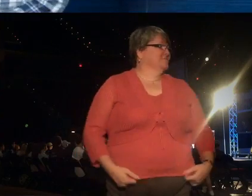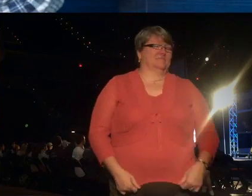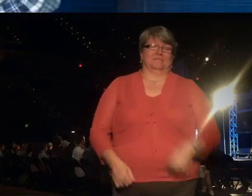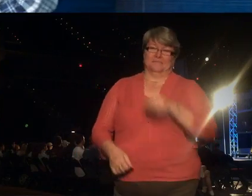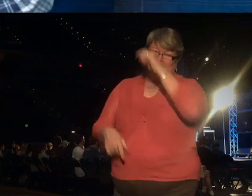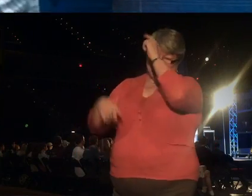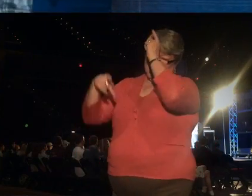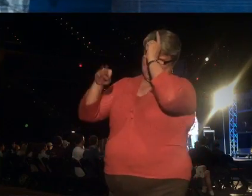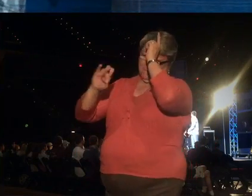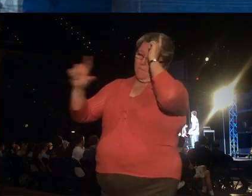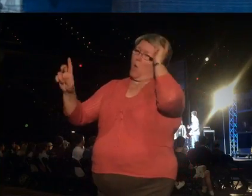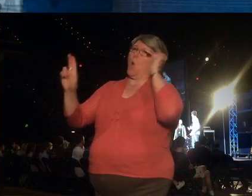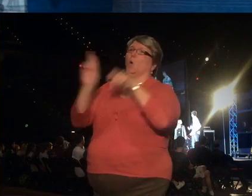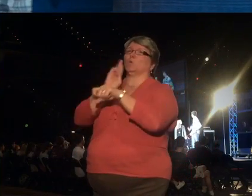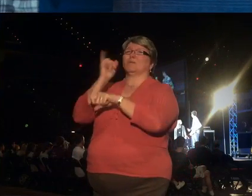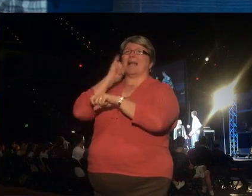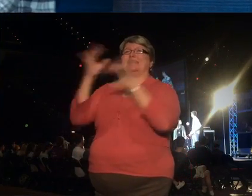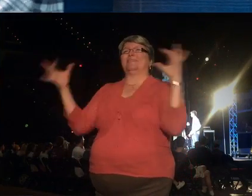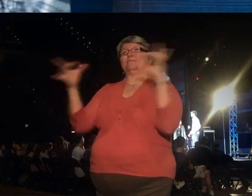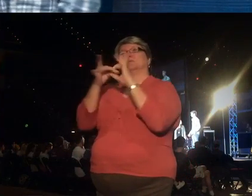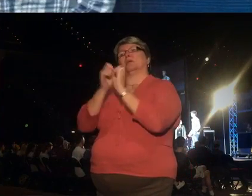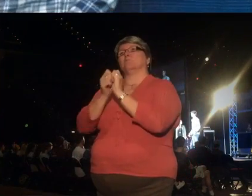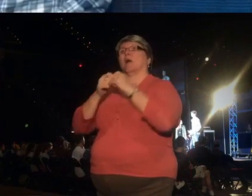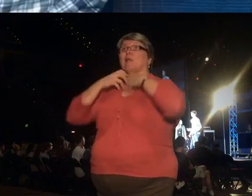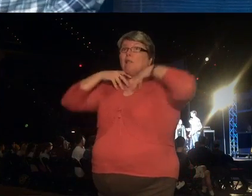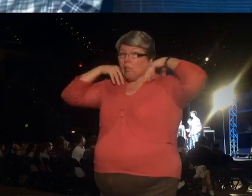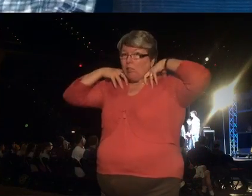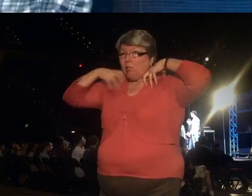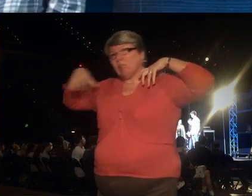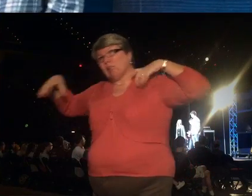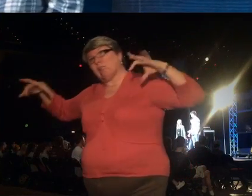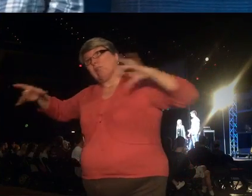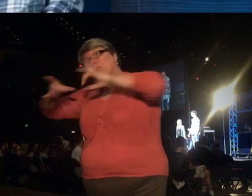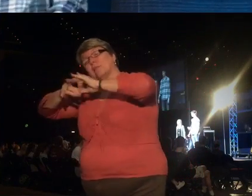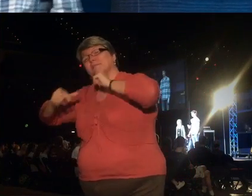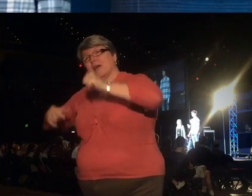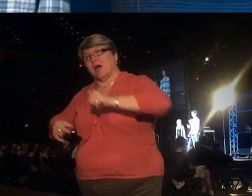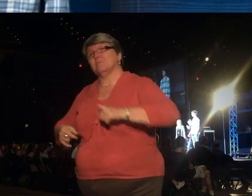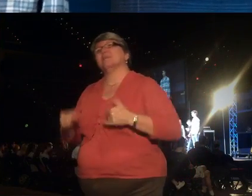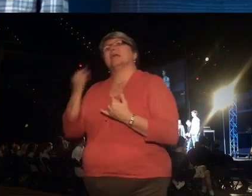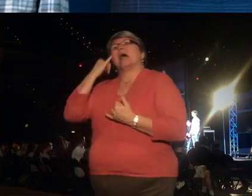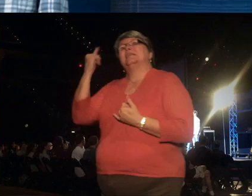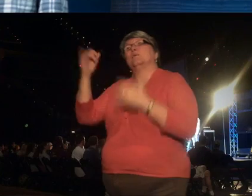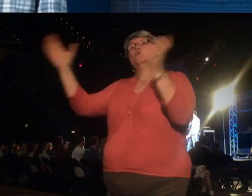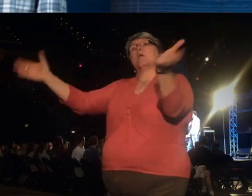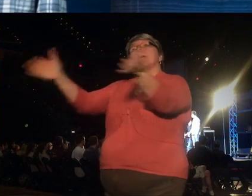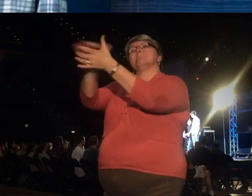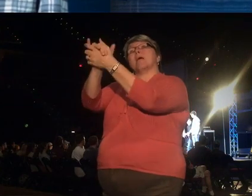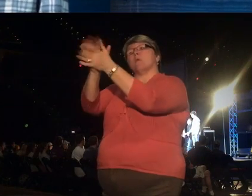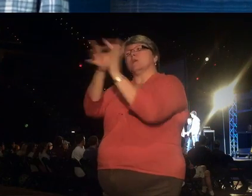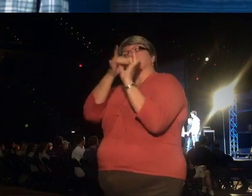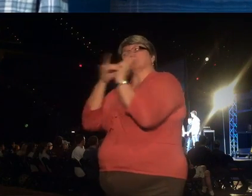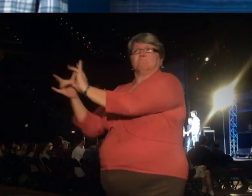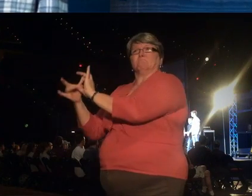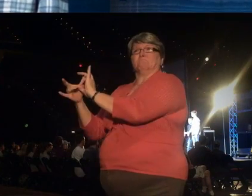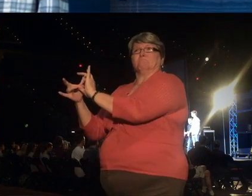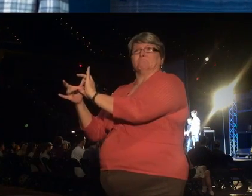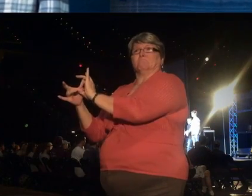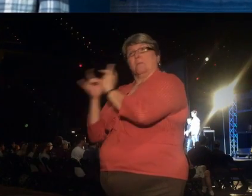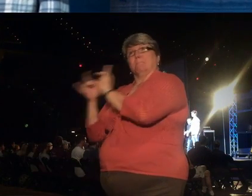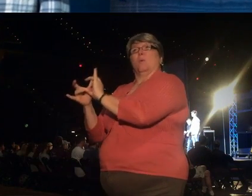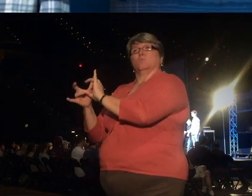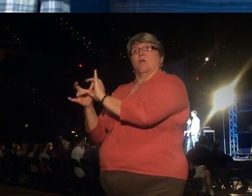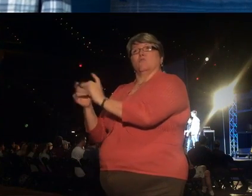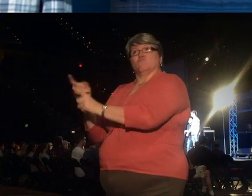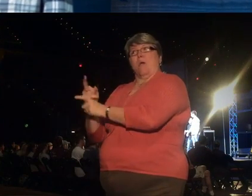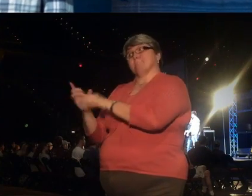Paul used the idea of yoking together. I'm not going to put a yoke on these kids, but the idea is when you get married, you bind yourself together, right? That's what it is.